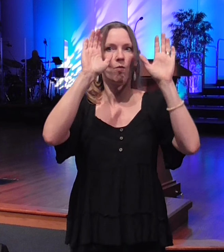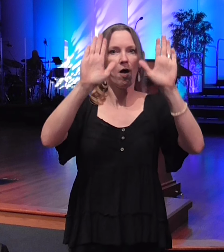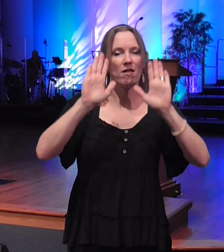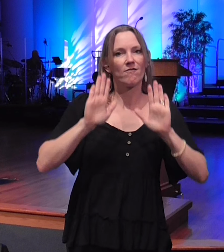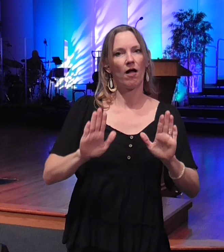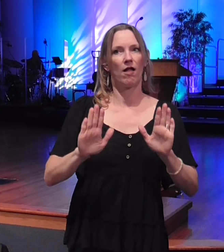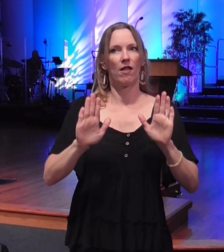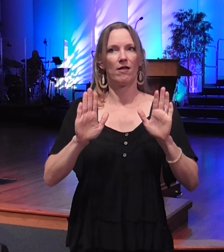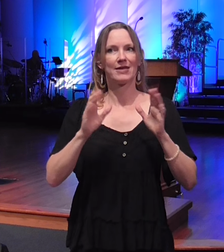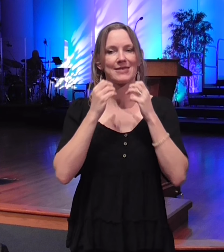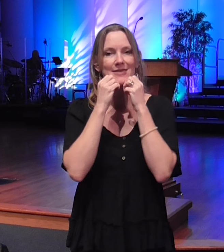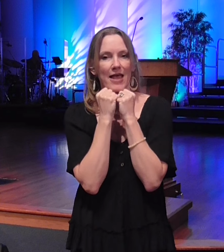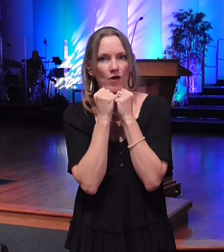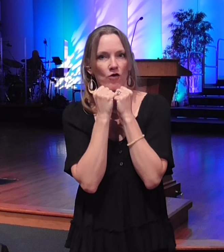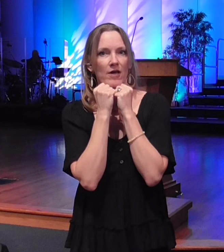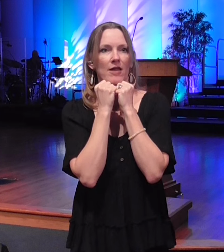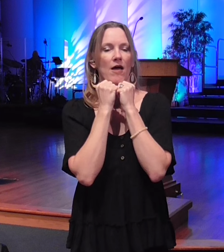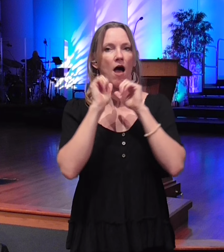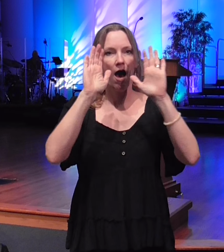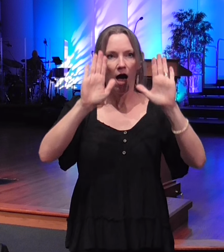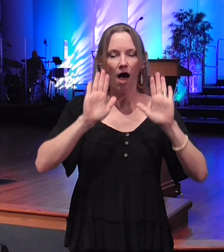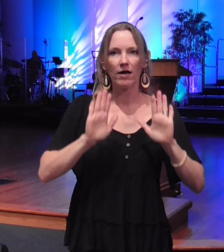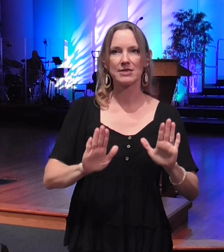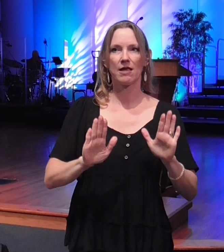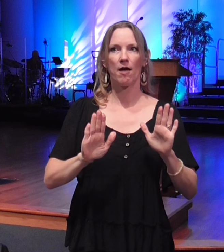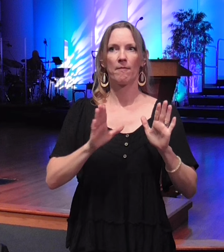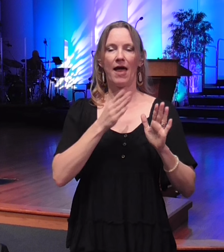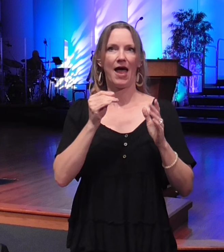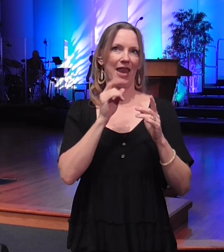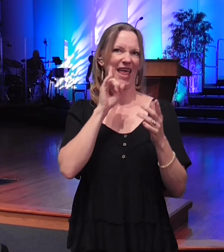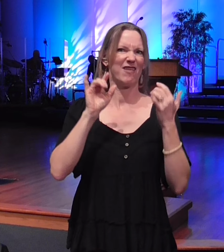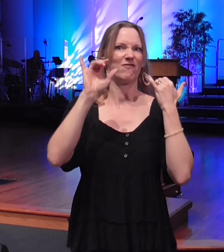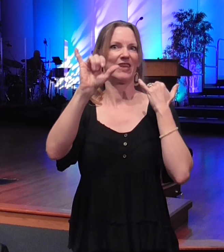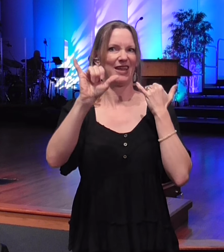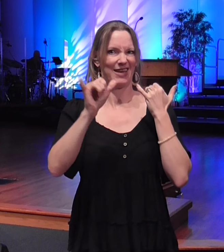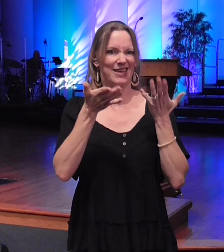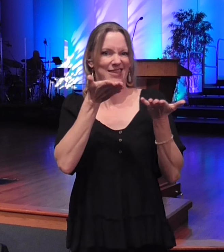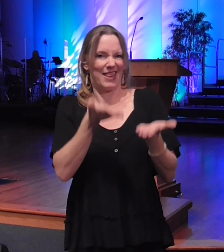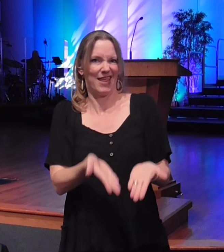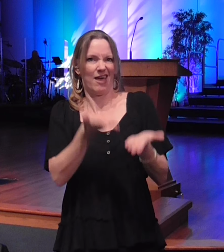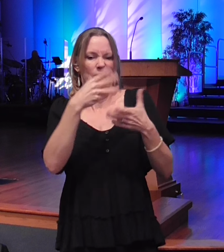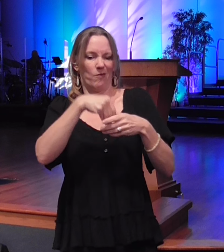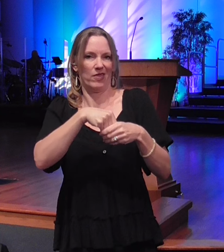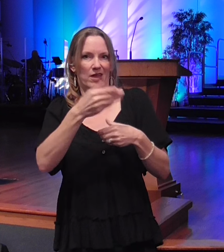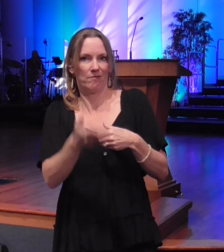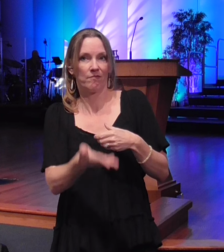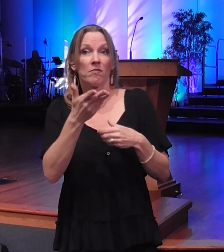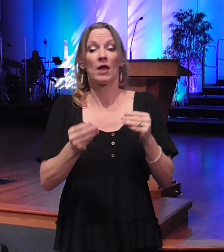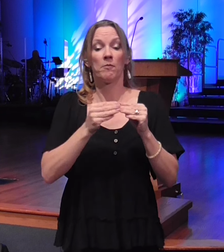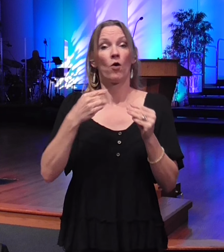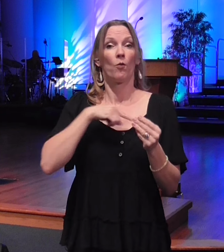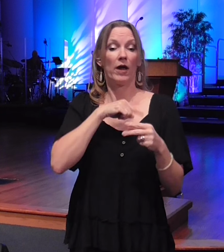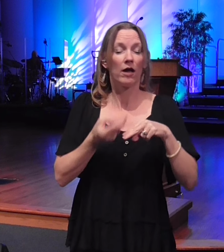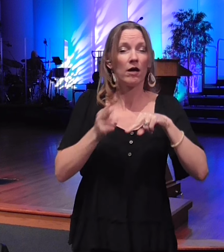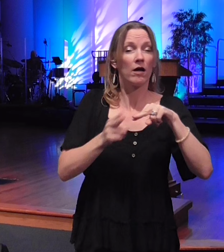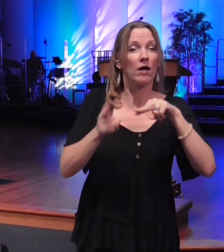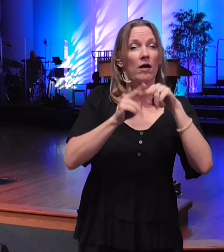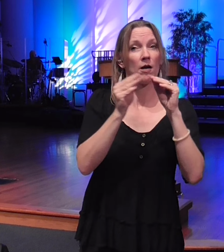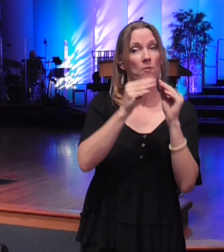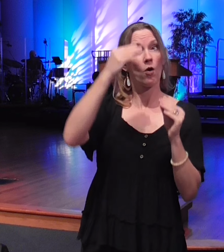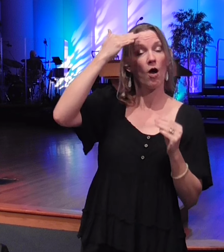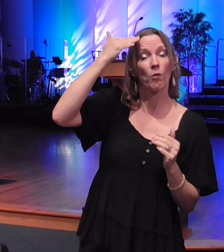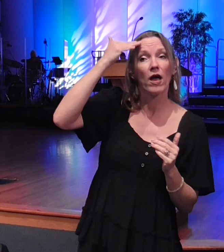wonderful, sacred, awesome, and infinite is. And the more we increase our awareness that we are